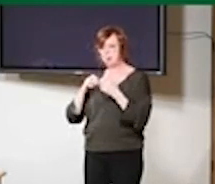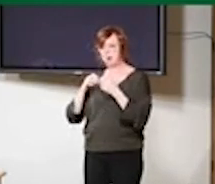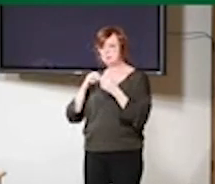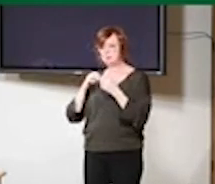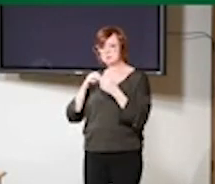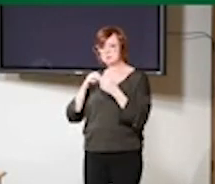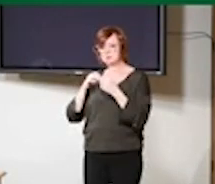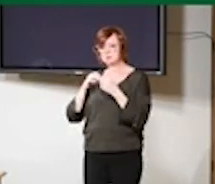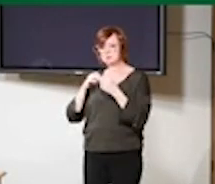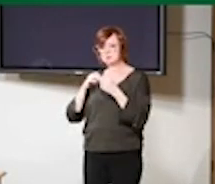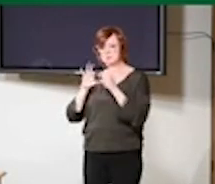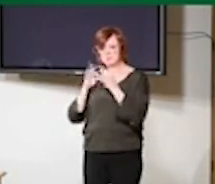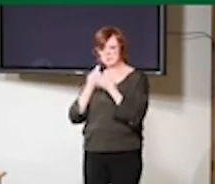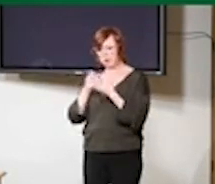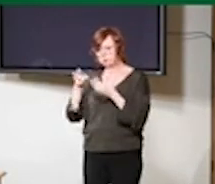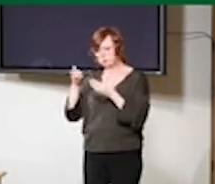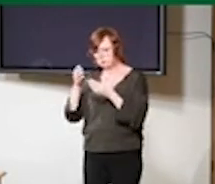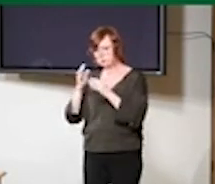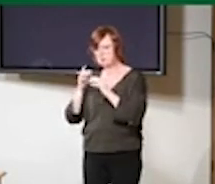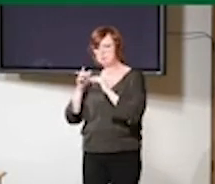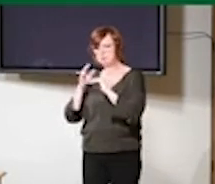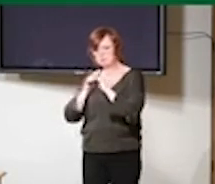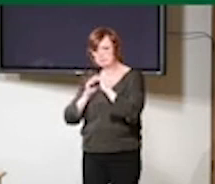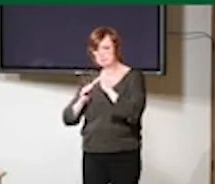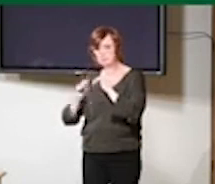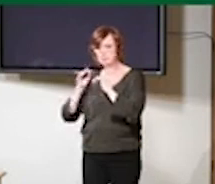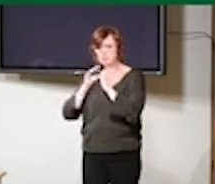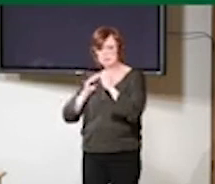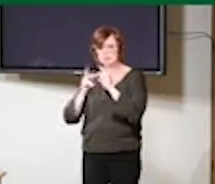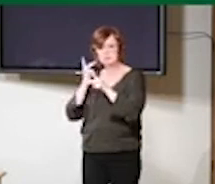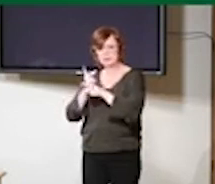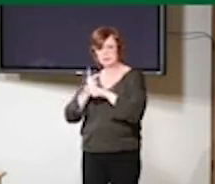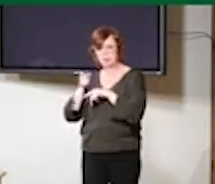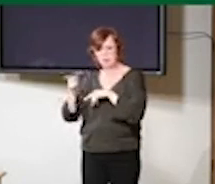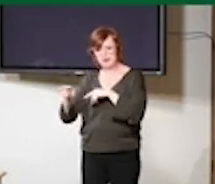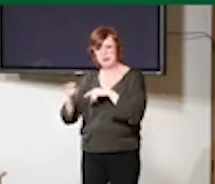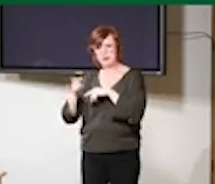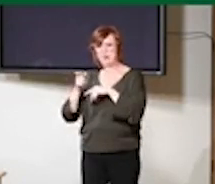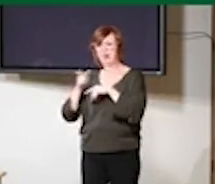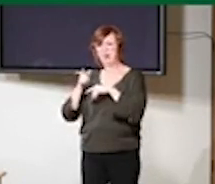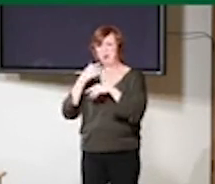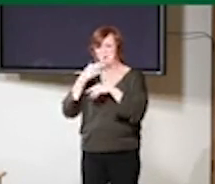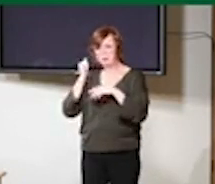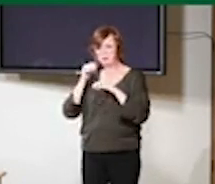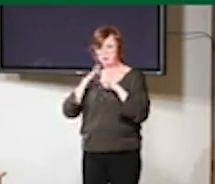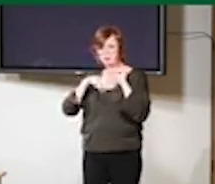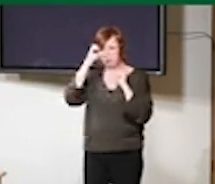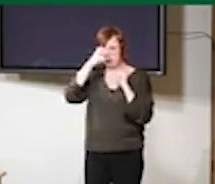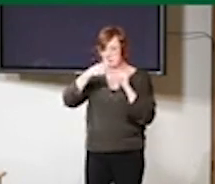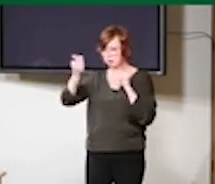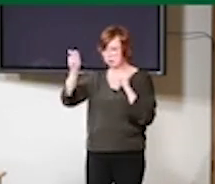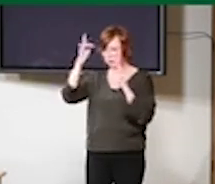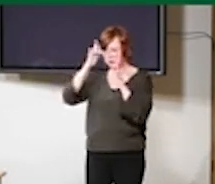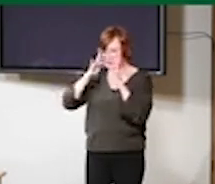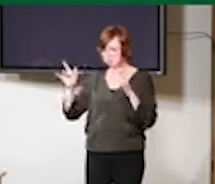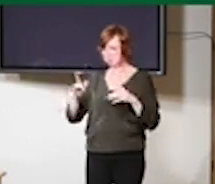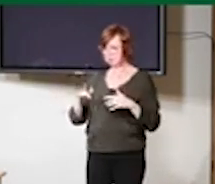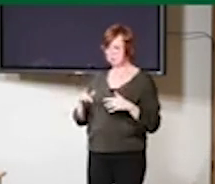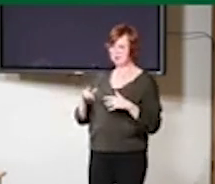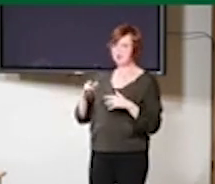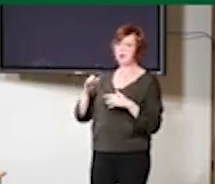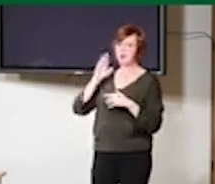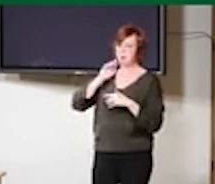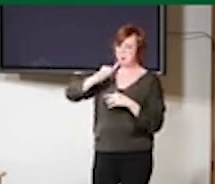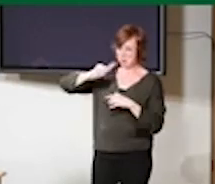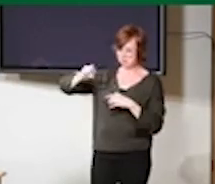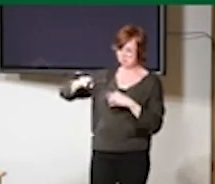all kinds of palliative care that's provided. However, if the wishes of the resident or the family is to provide a high